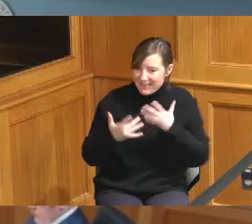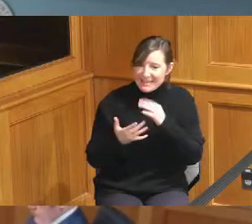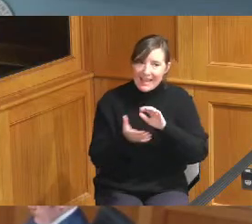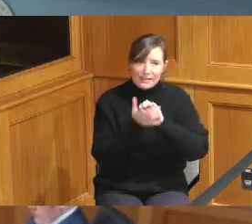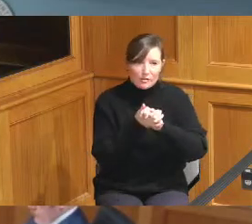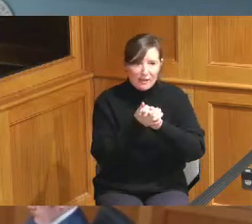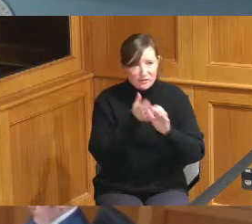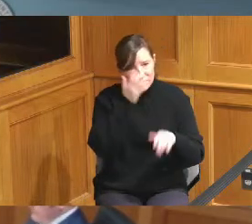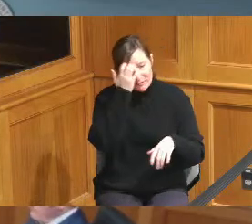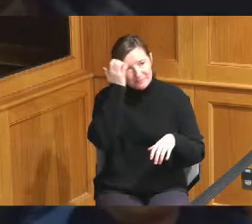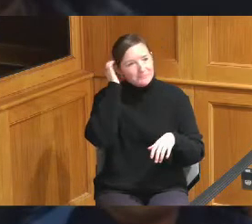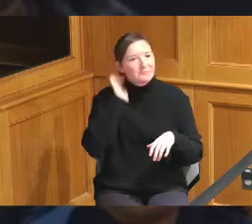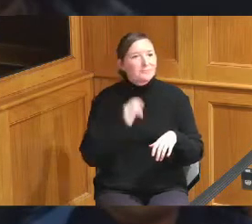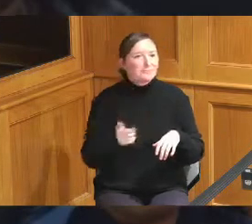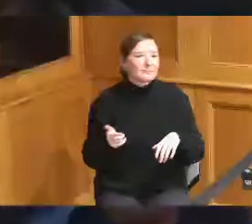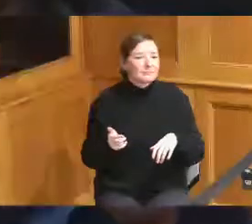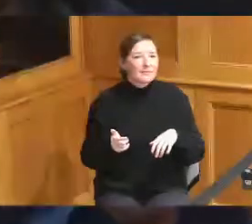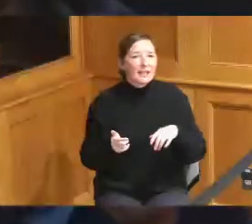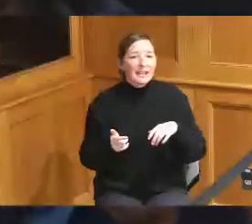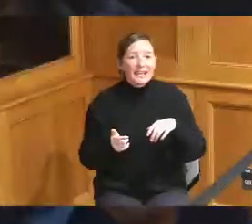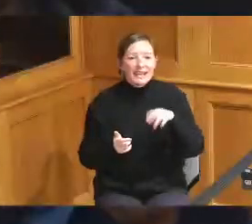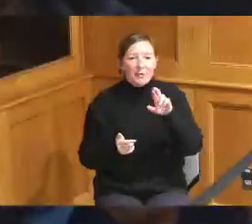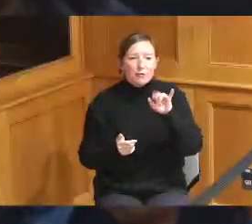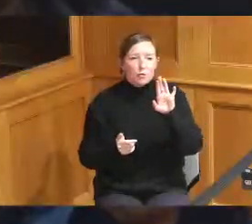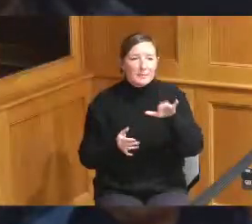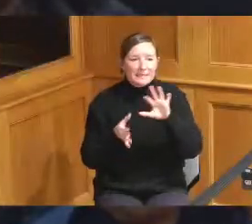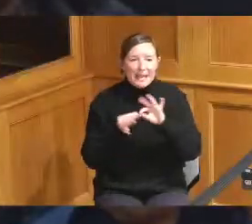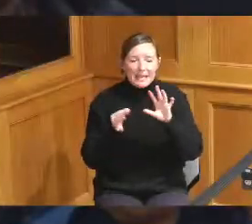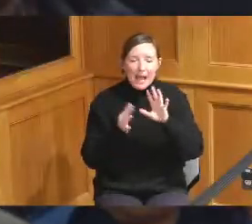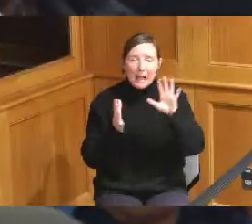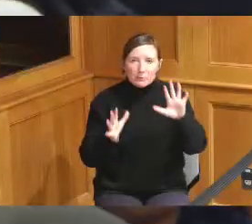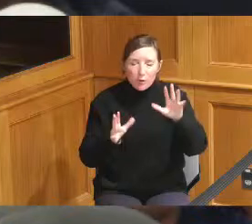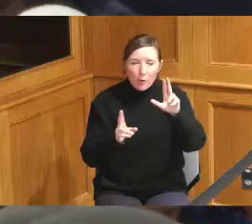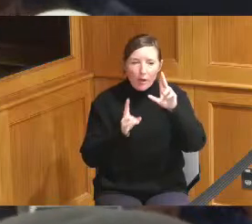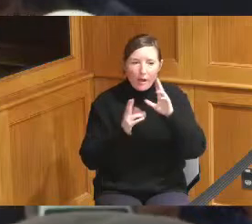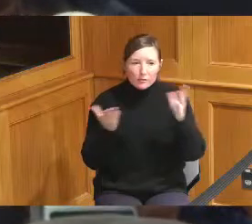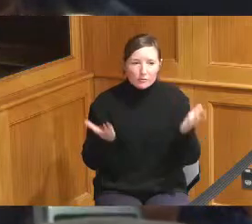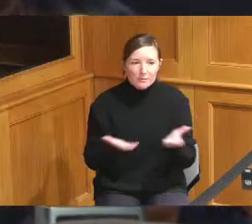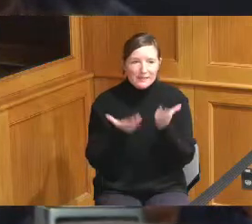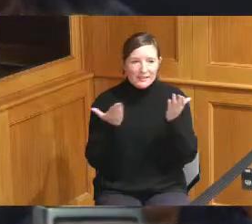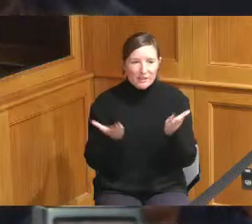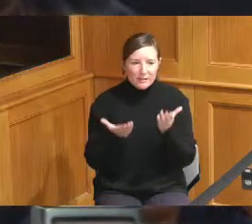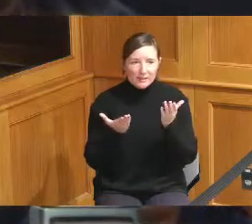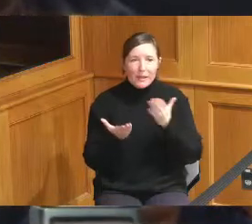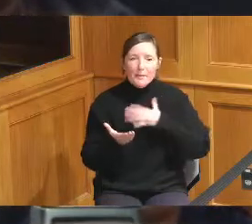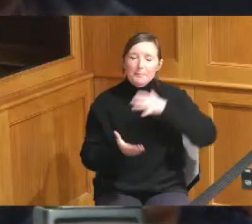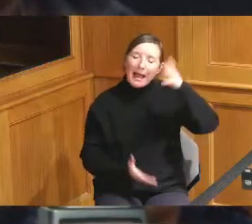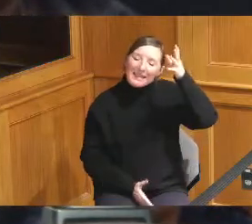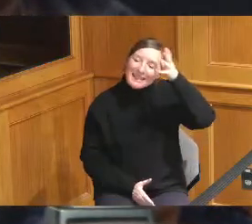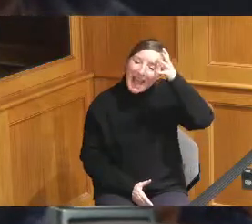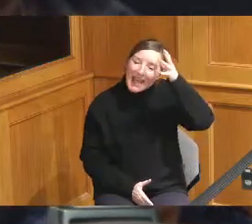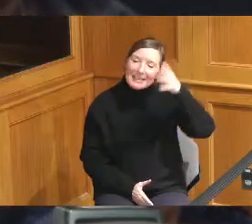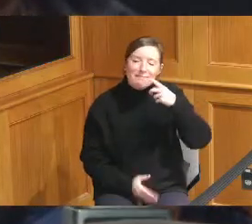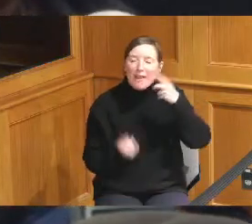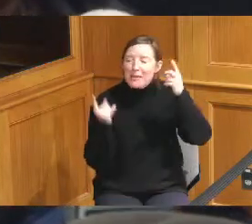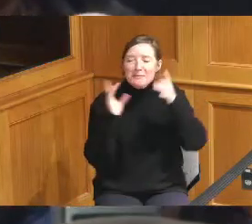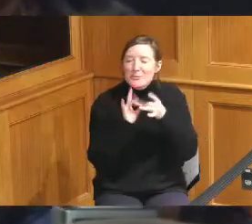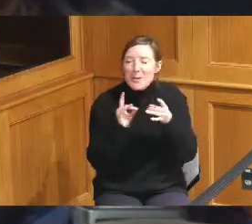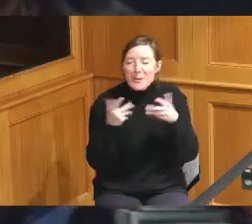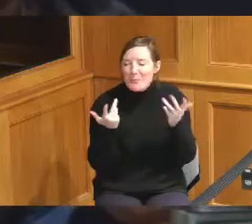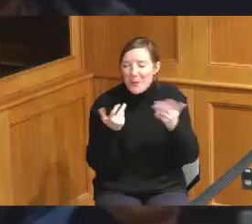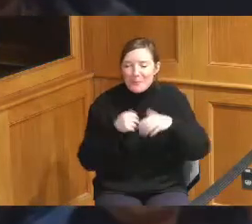I am so honored to be here. You know, my daddy used to say,